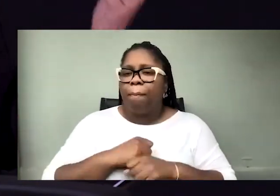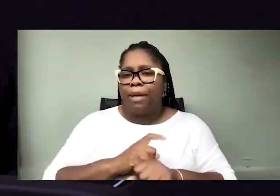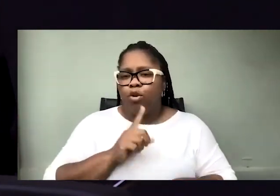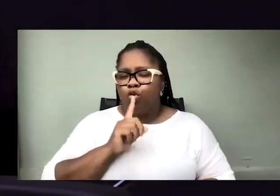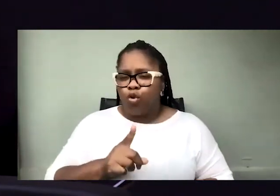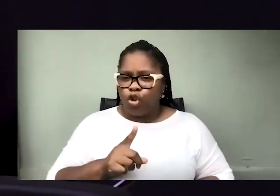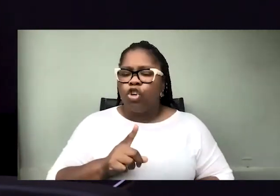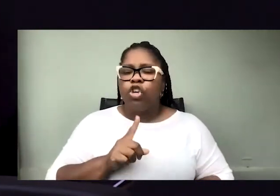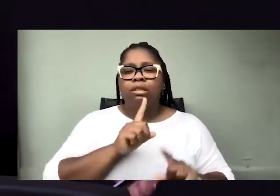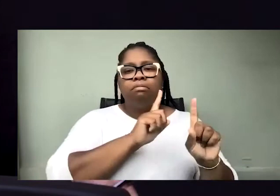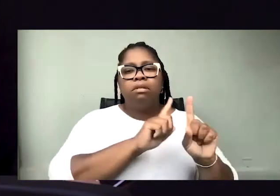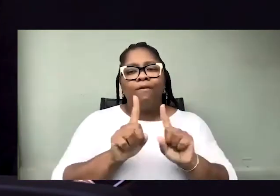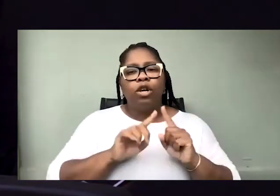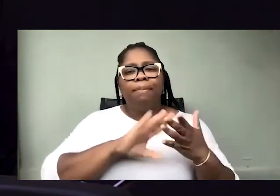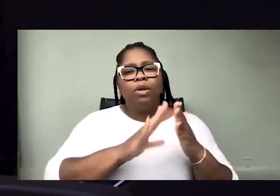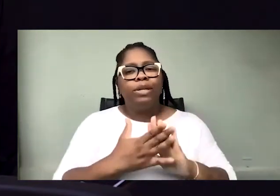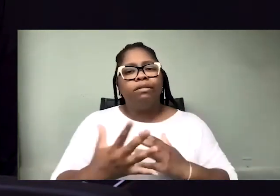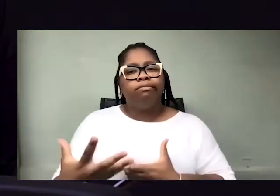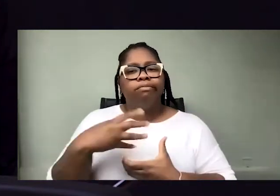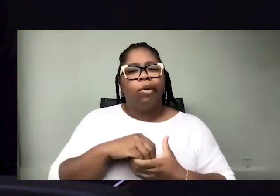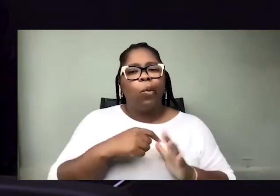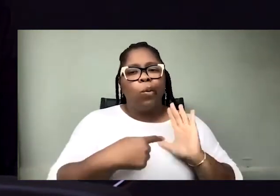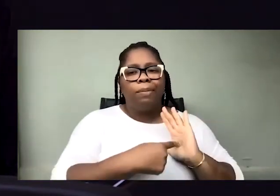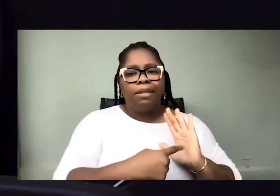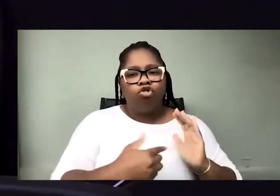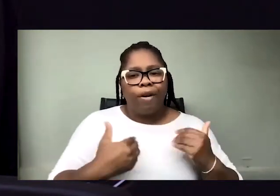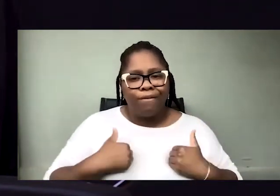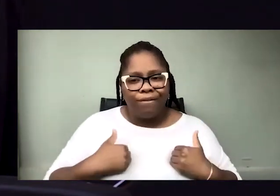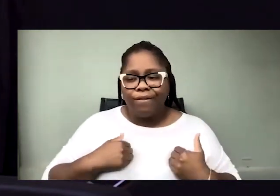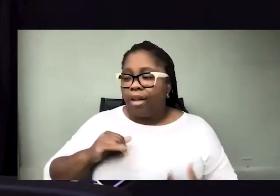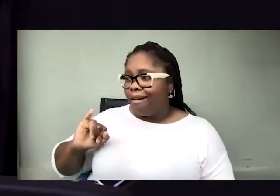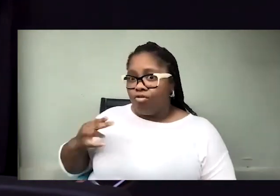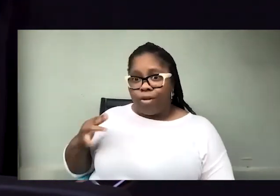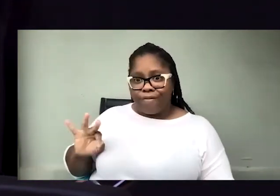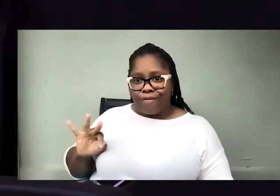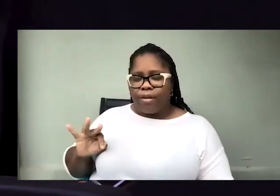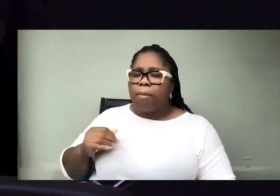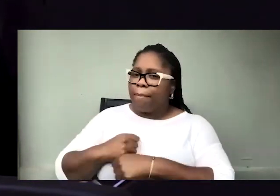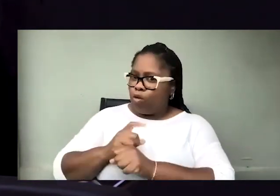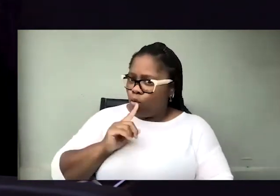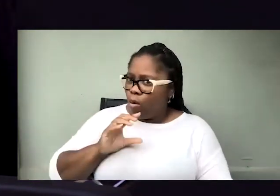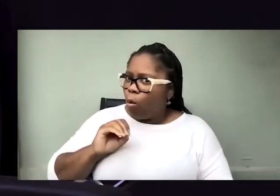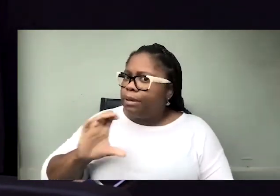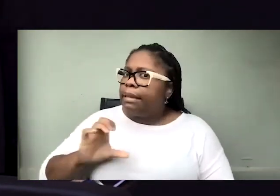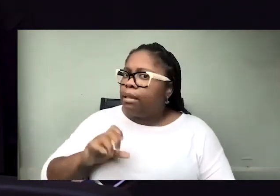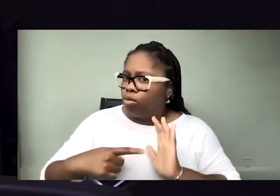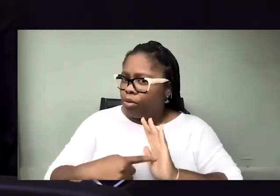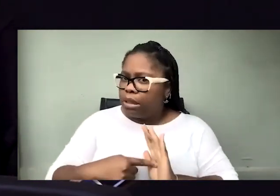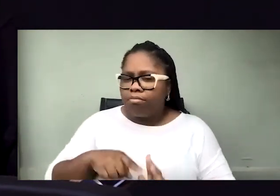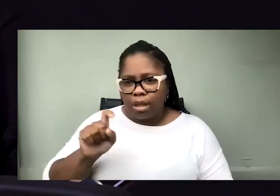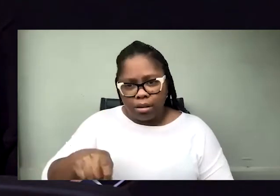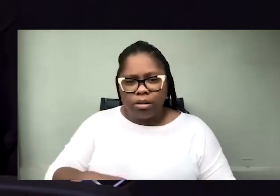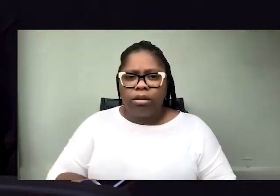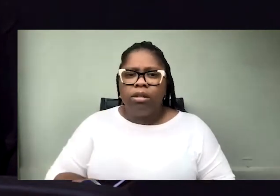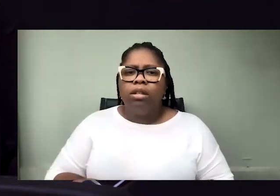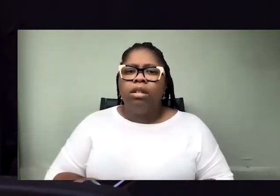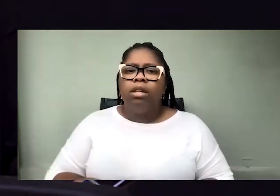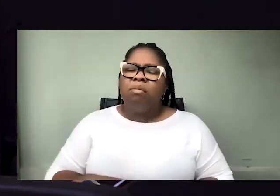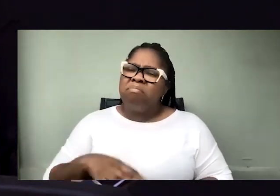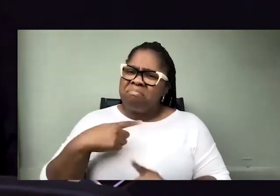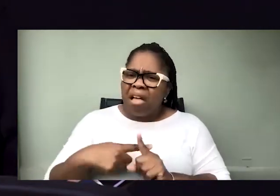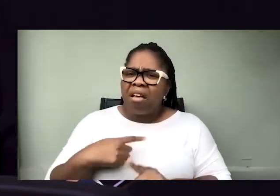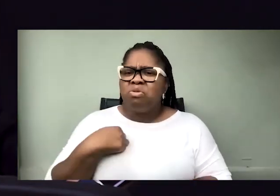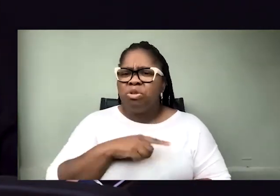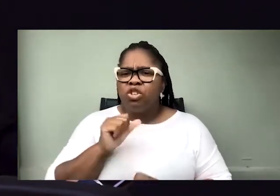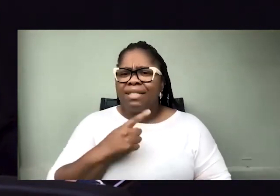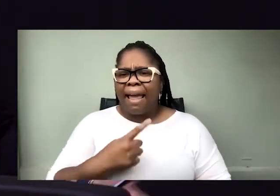different communities are represented, and for us at IHF, we wanted to make sure Orange County was represented, but also that we were able to